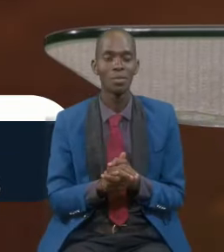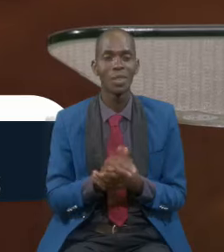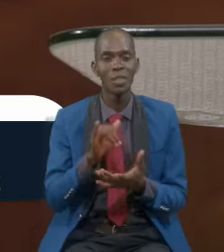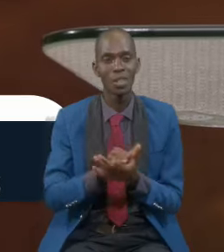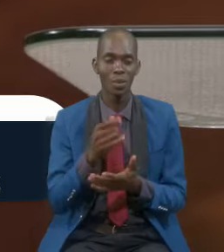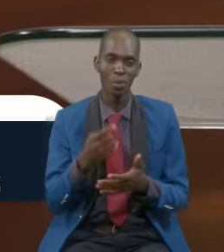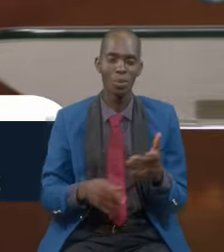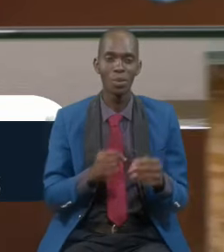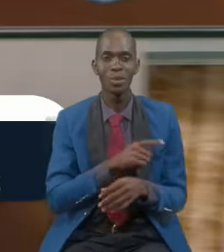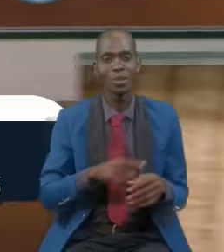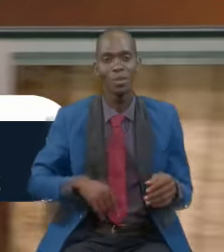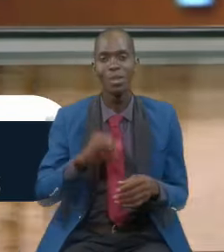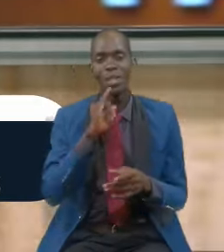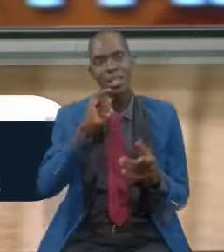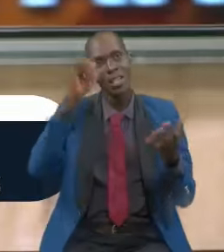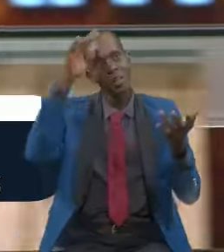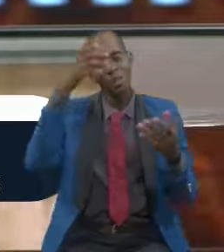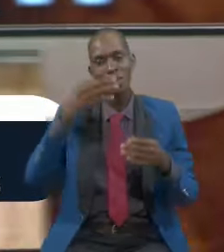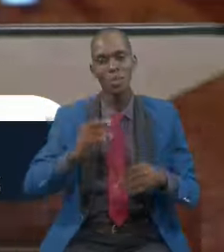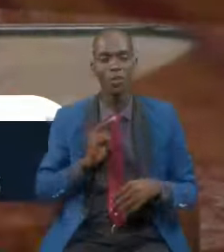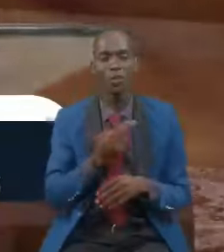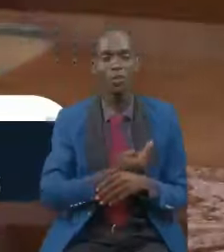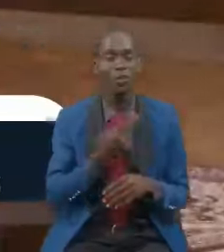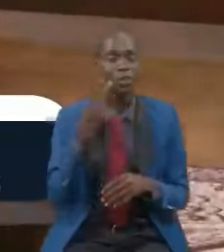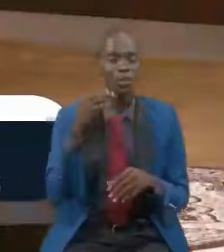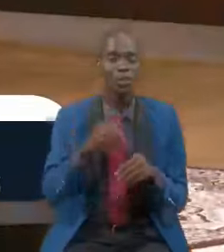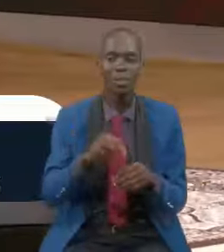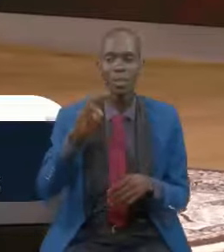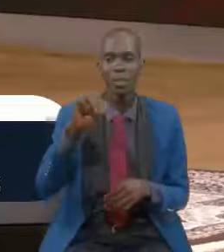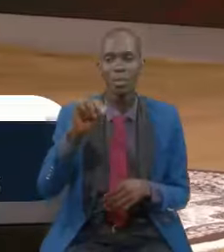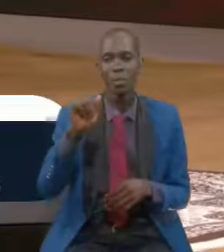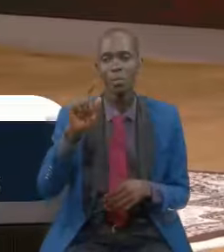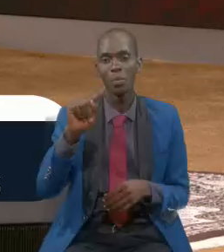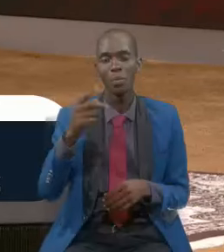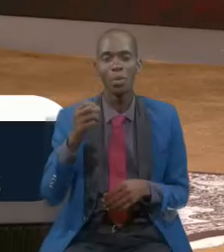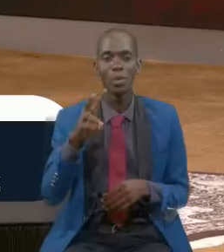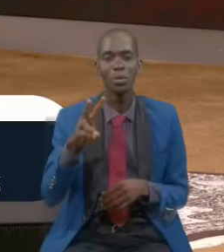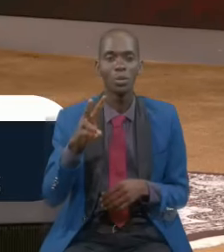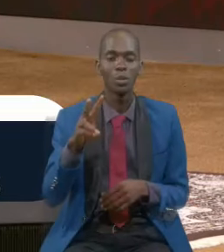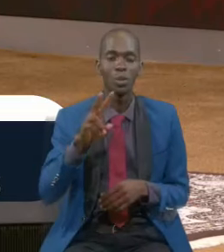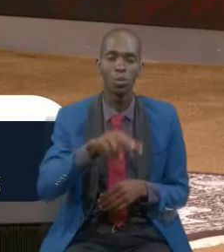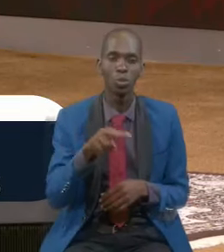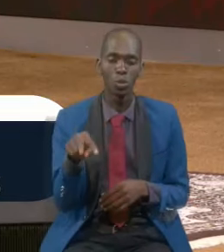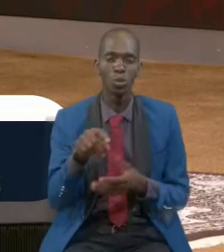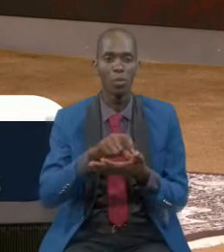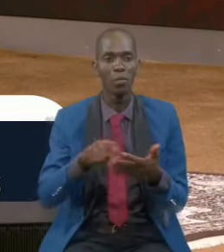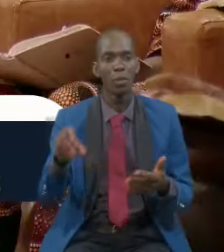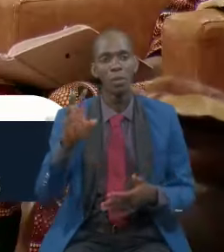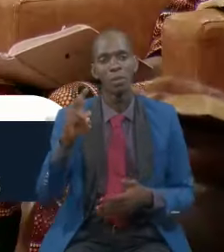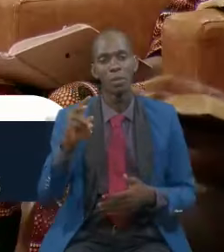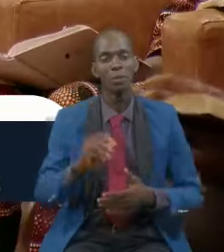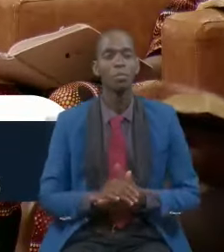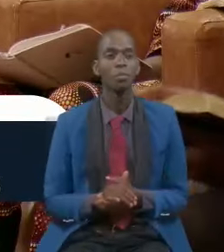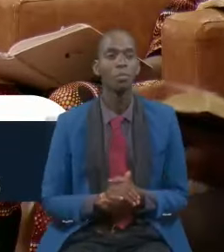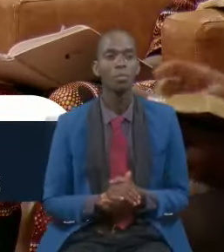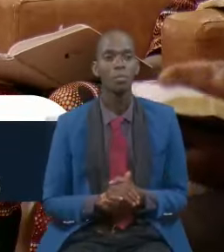is expecting of us. Matthew chapter 22, reading from verse 16 in Matthew 22, verse